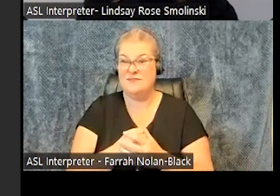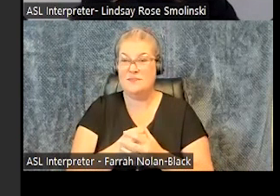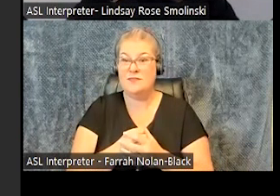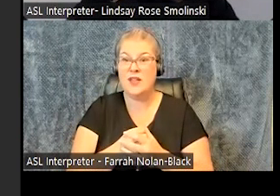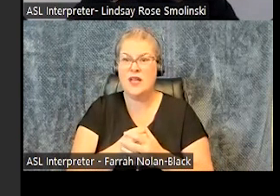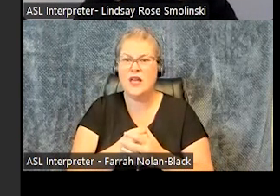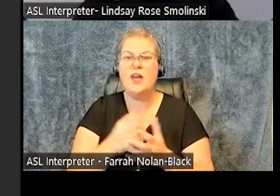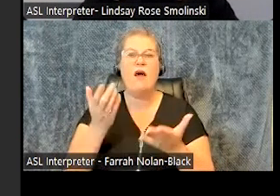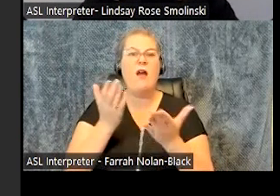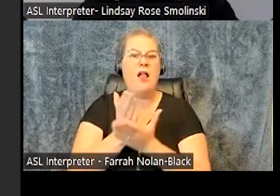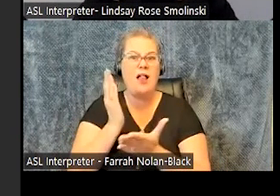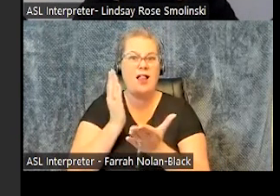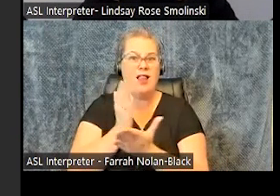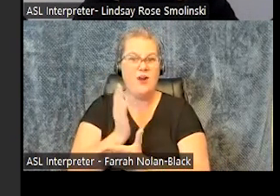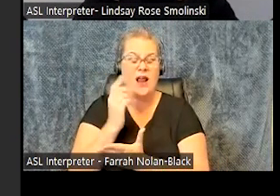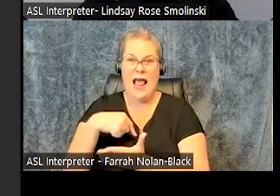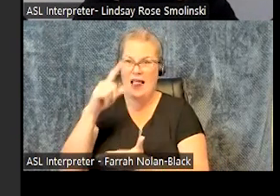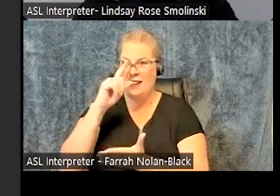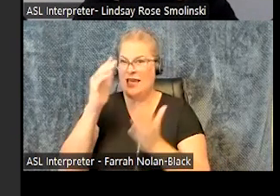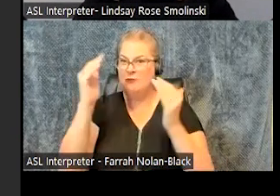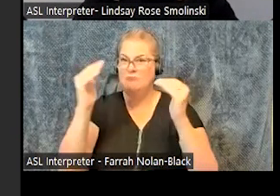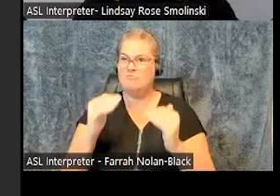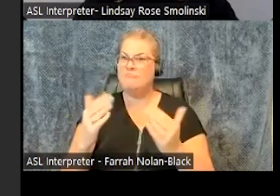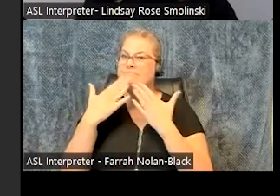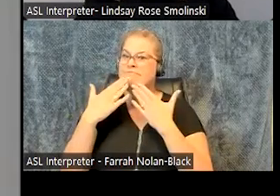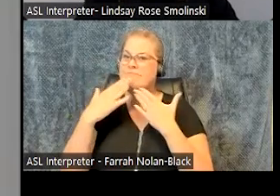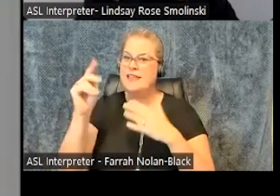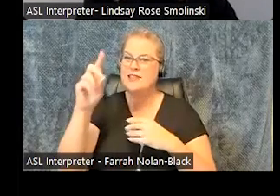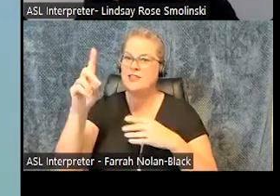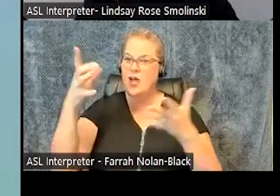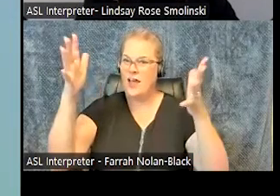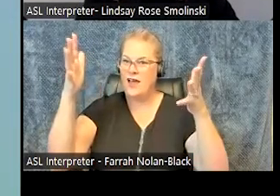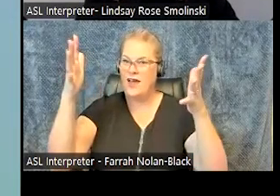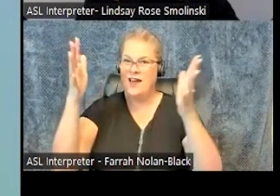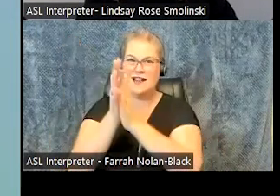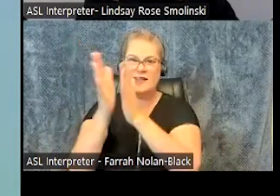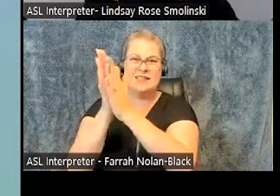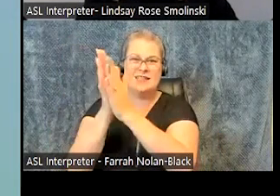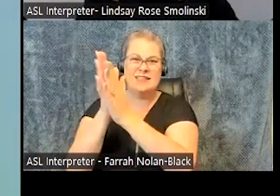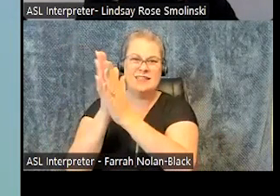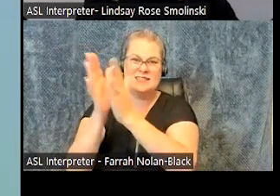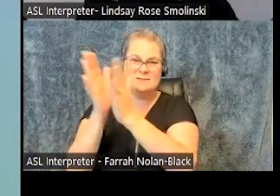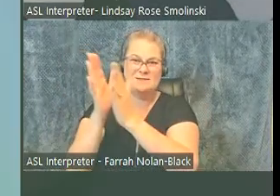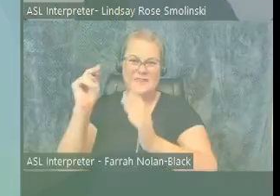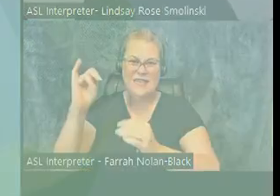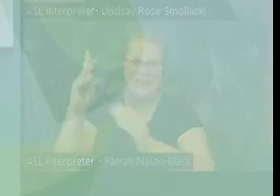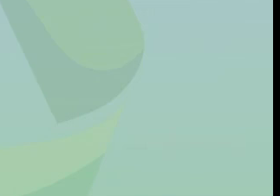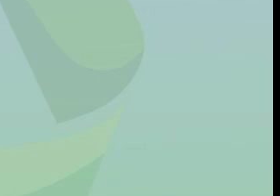All right, I think we're moving on. Can we move on? All right, thank you so much, Nick.